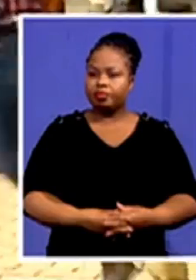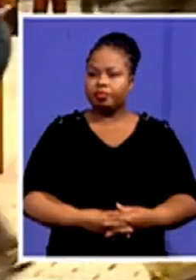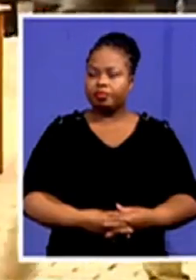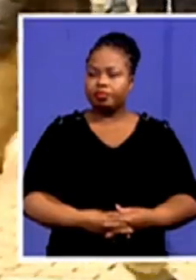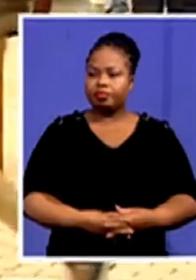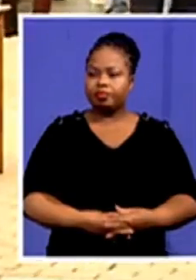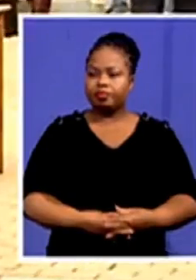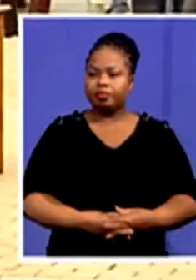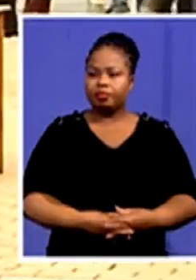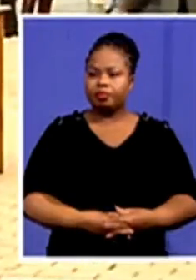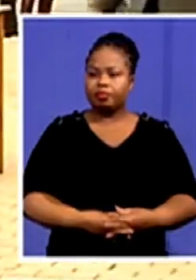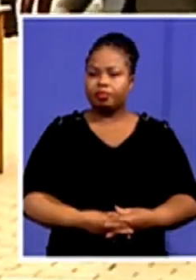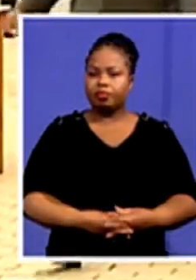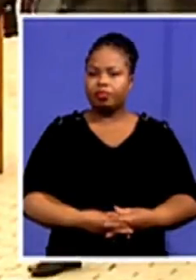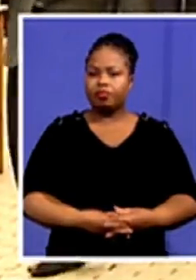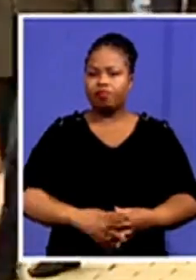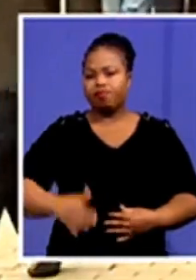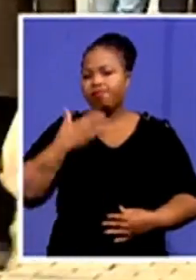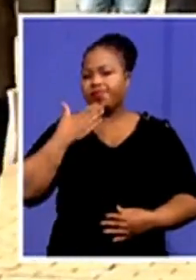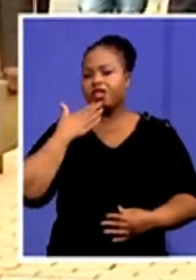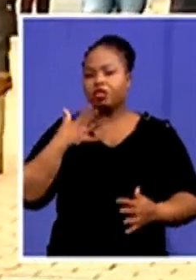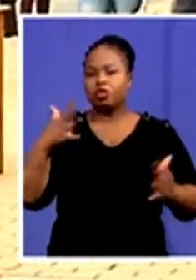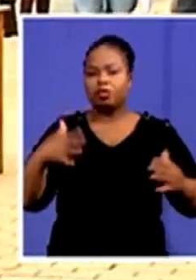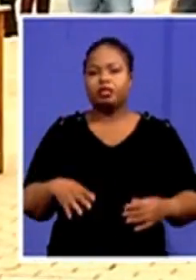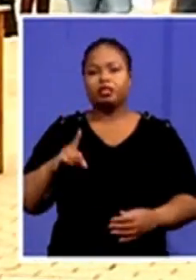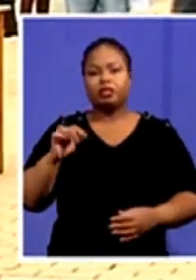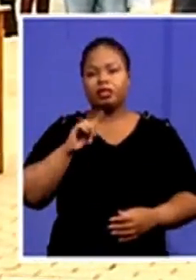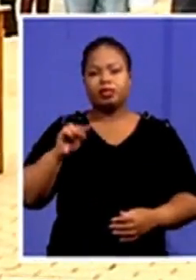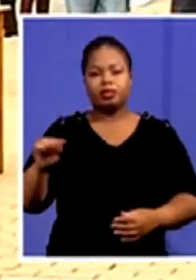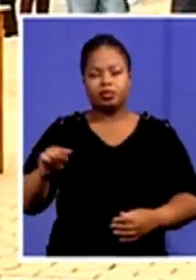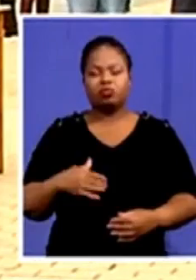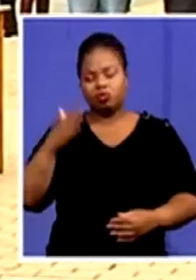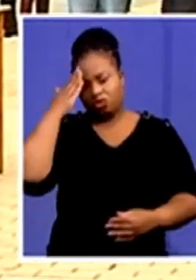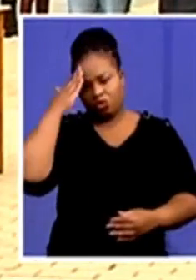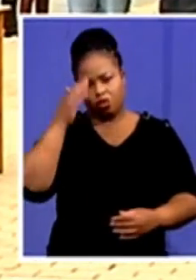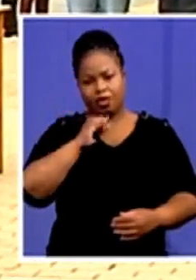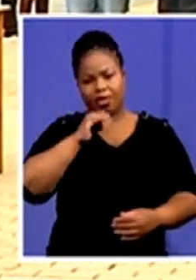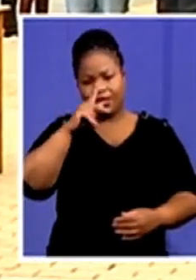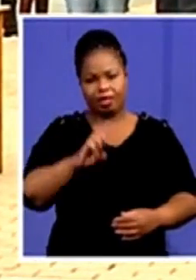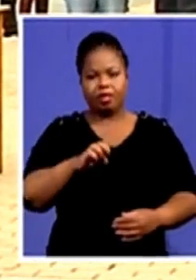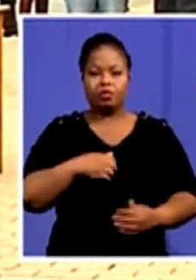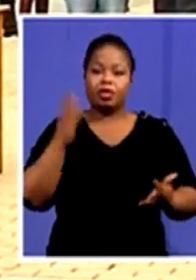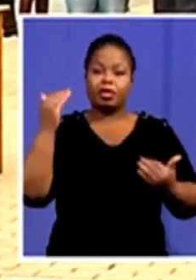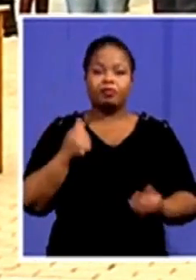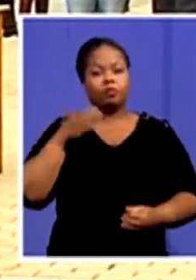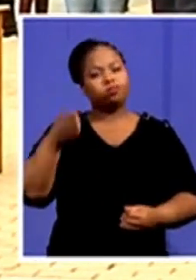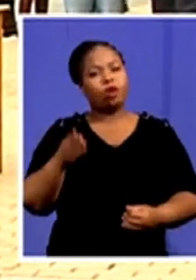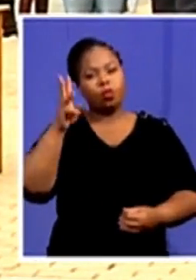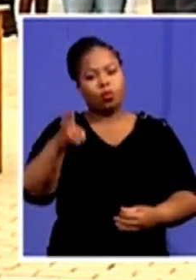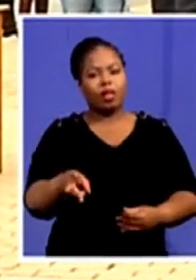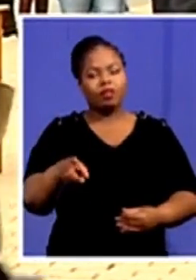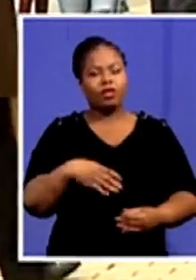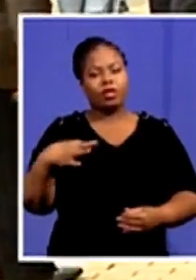Thank you so much, Desiree. We do know that Ike Khumalo is expected to appear for his bail application in